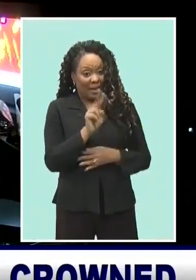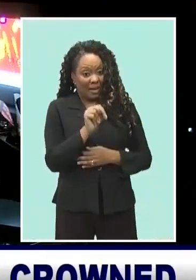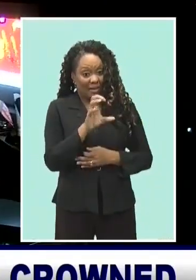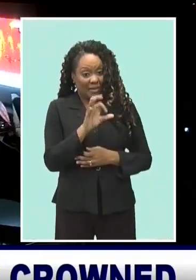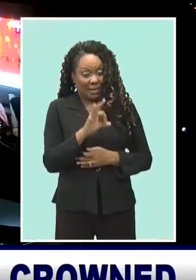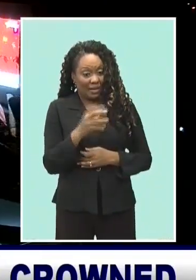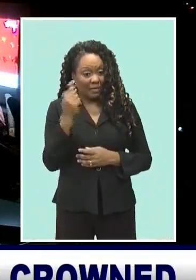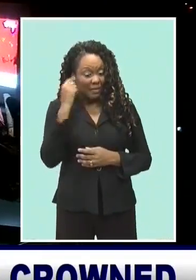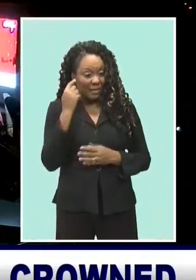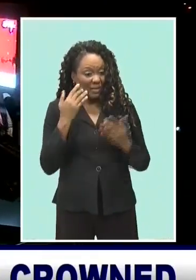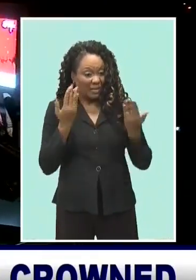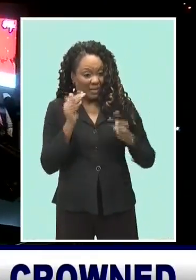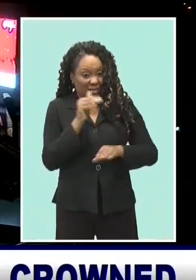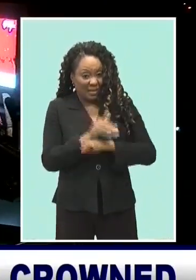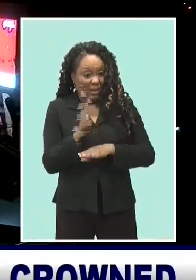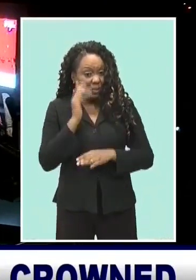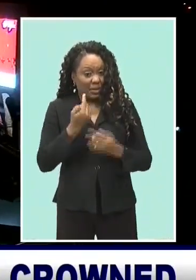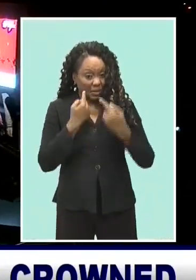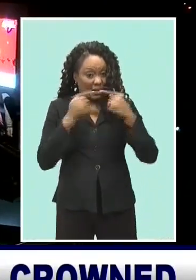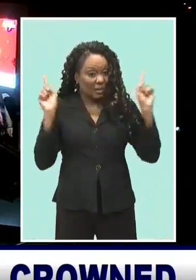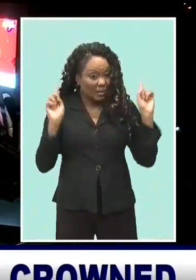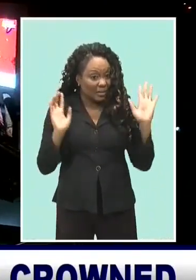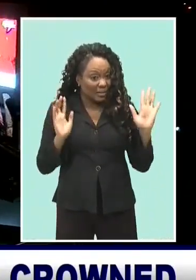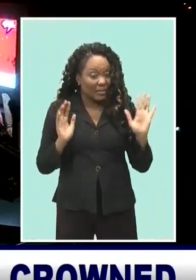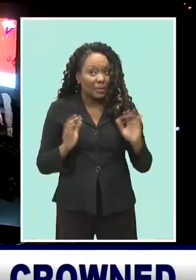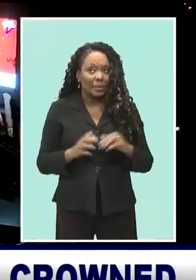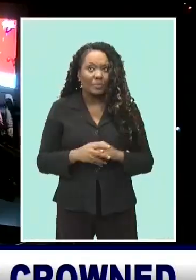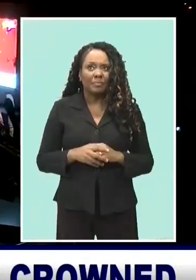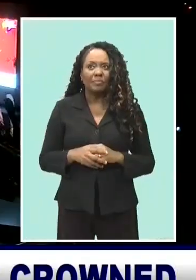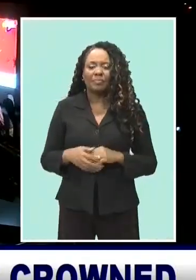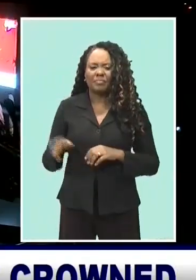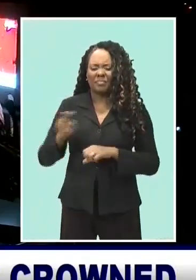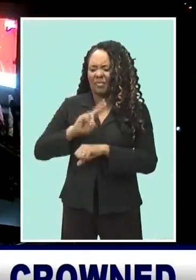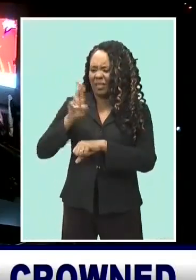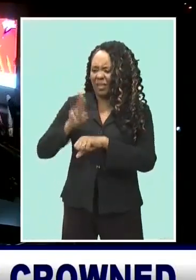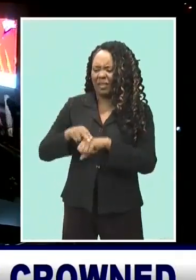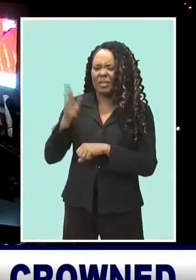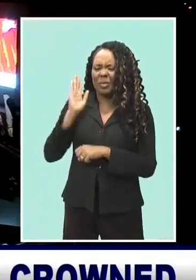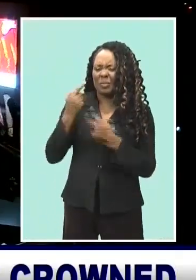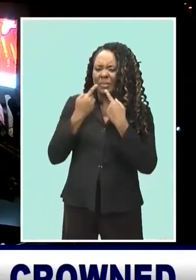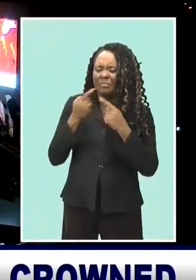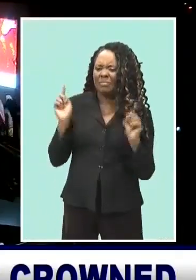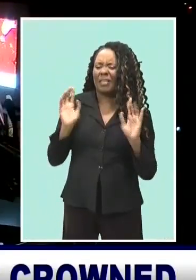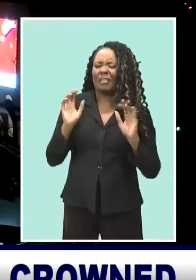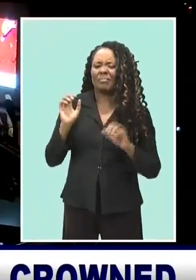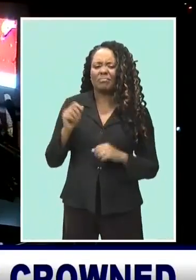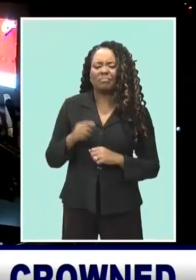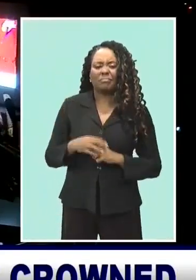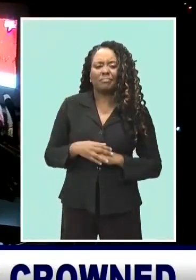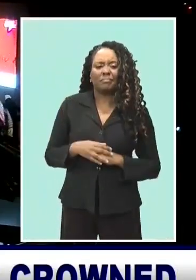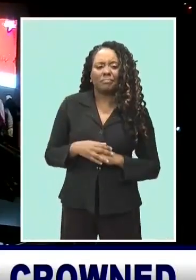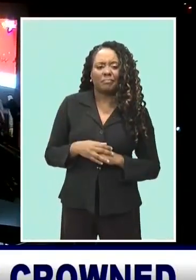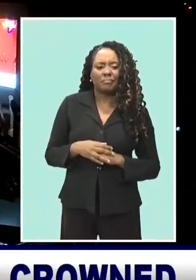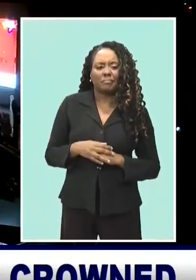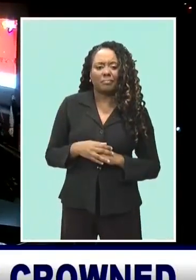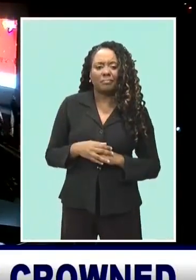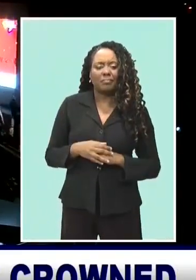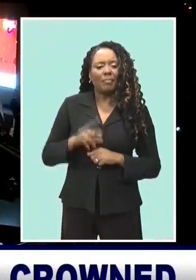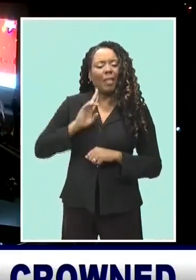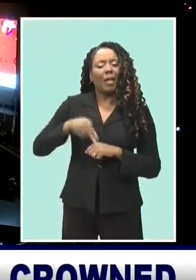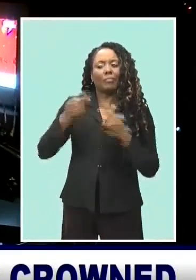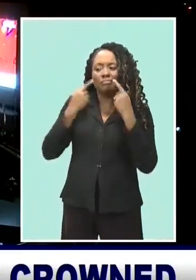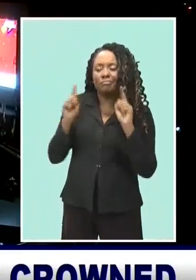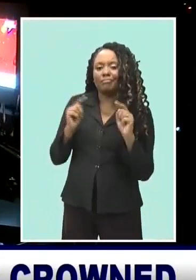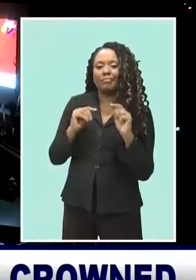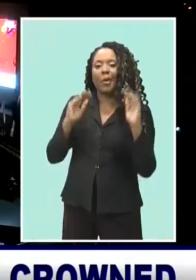is expecting tonight to be a success. Well, of course, we're expecting it to be a success. A success. You know, you always hope